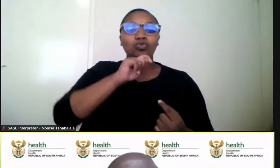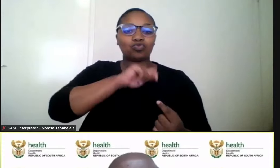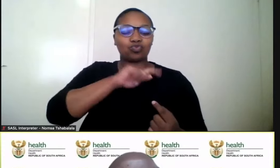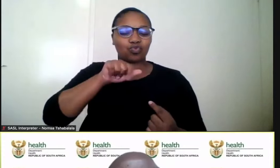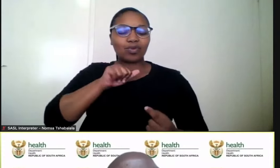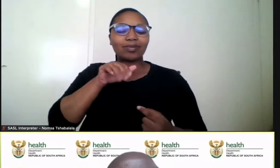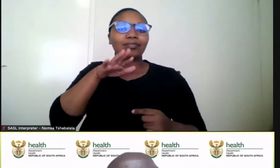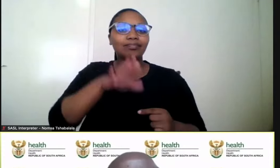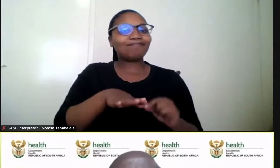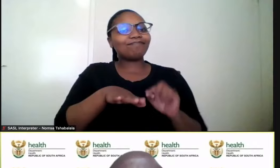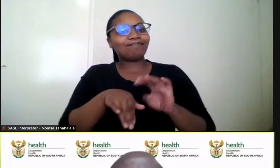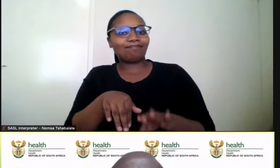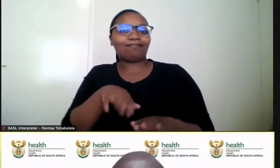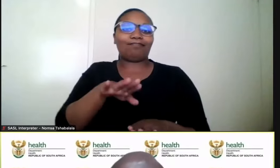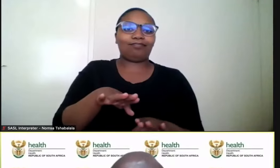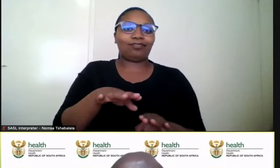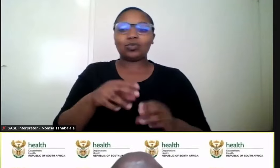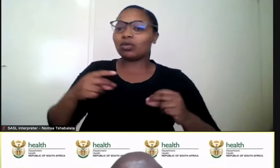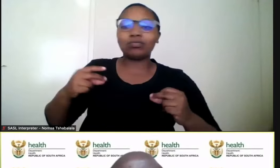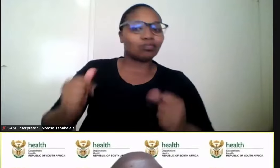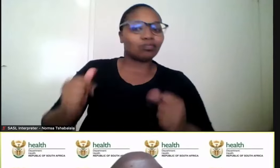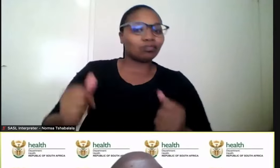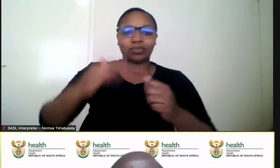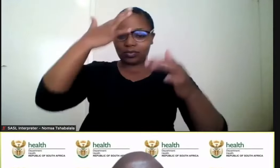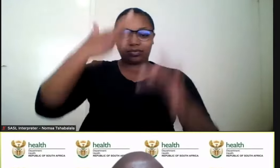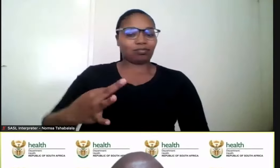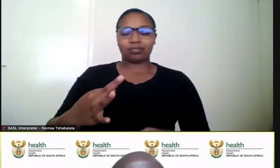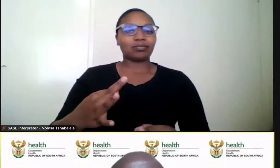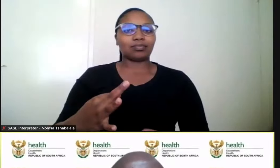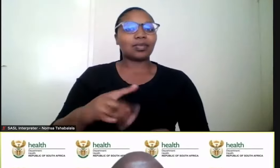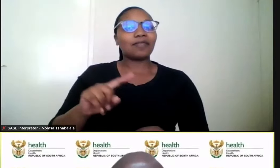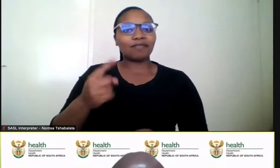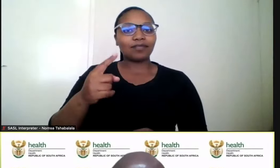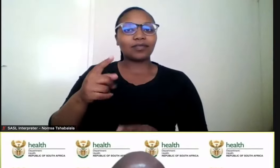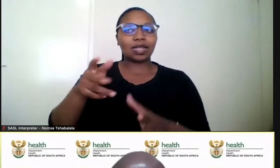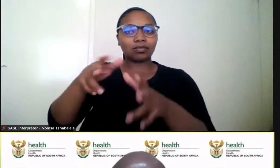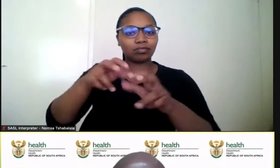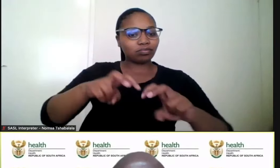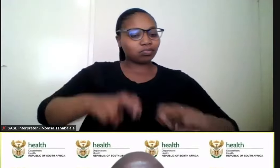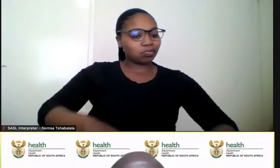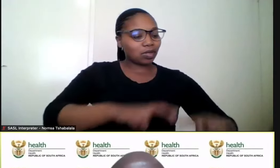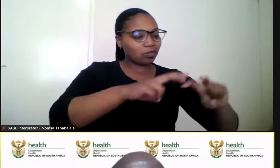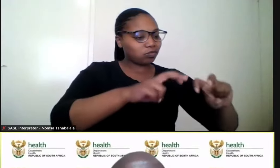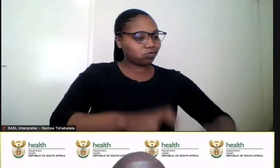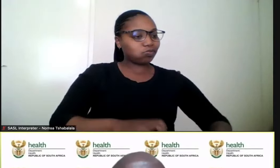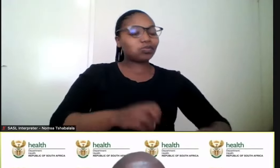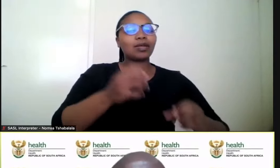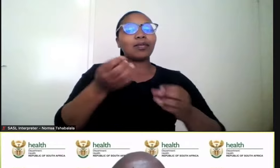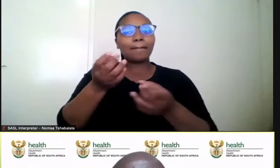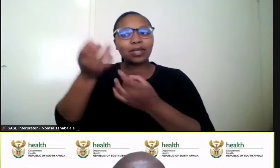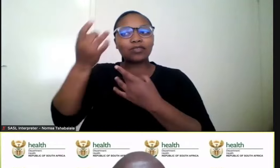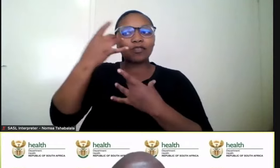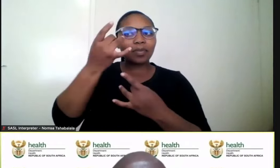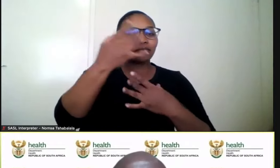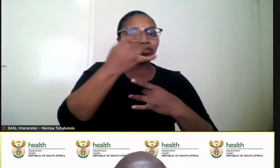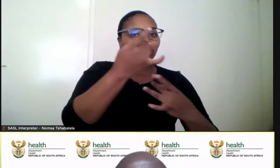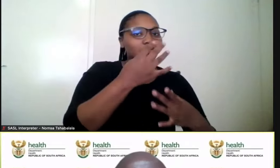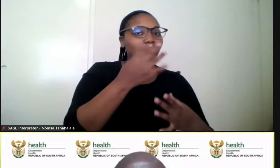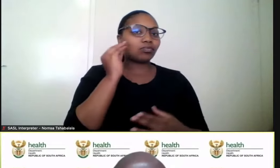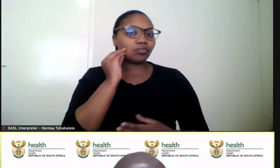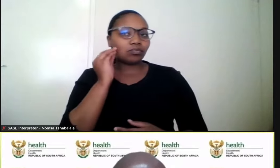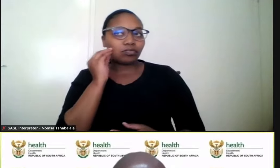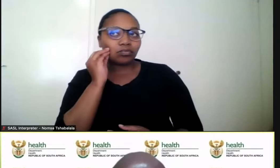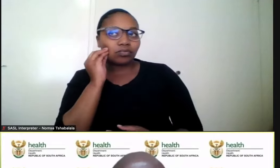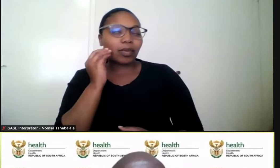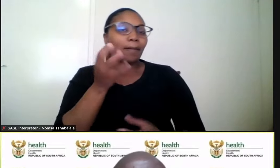to overall at some stage reaching a level where there can be more rollout of boosters,